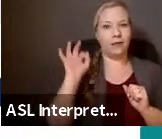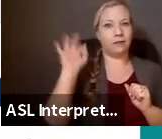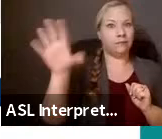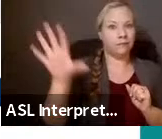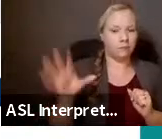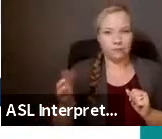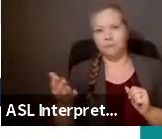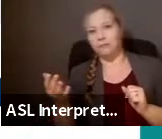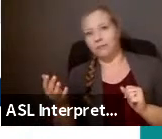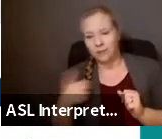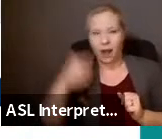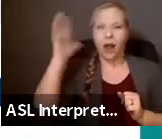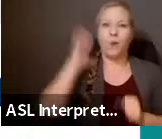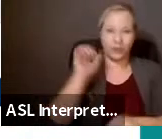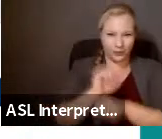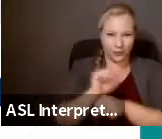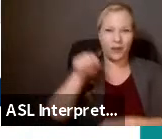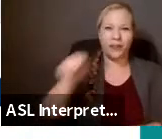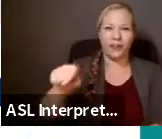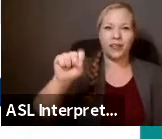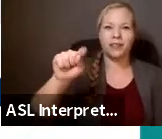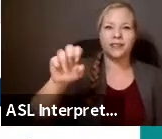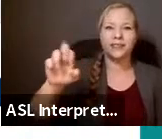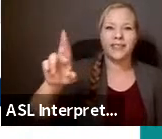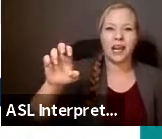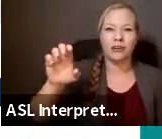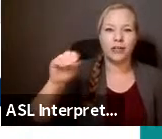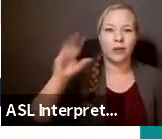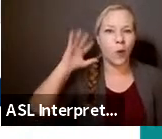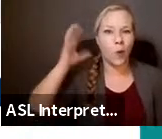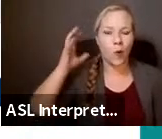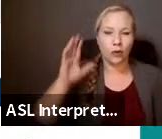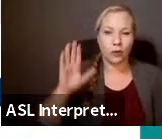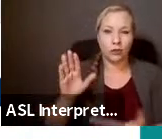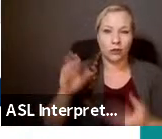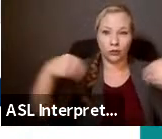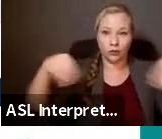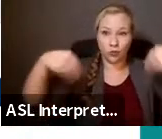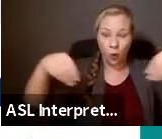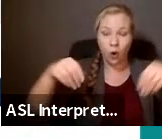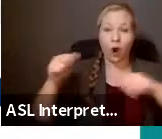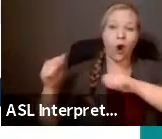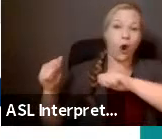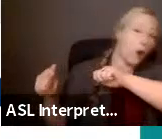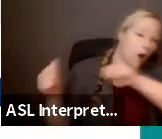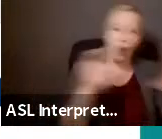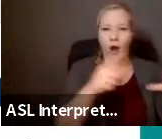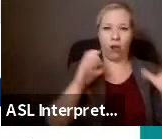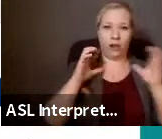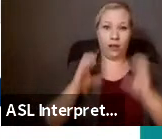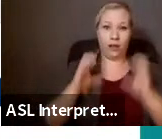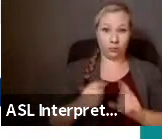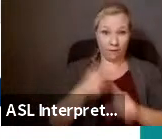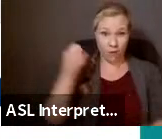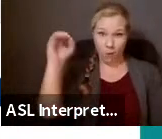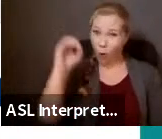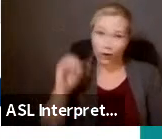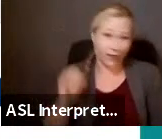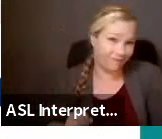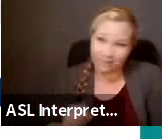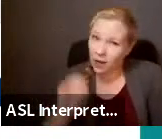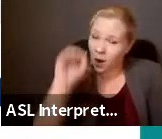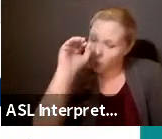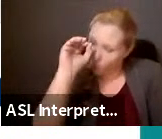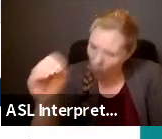worked there at a stereo store for 3 years and nobody from Oregon went there. That was just purely people crossing to avoid